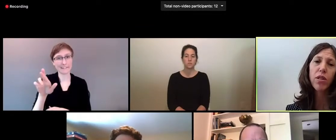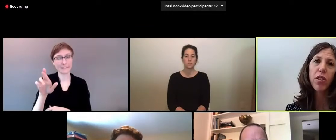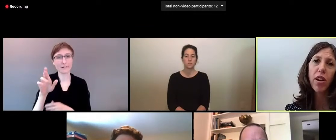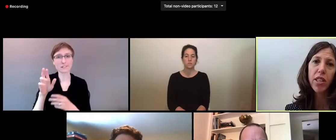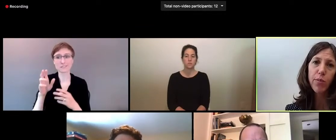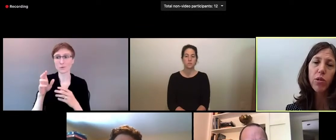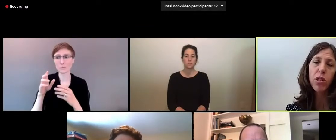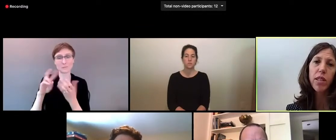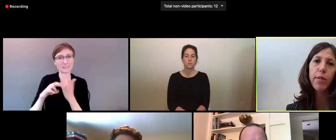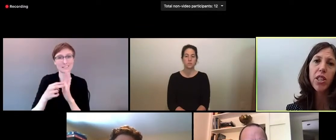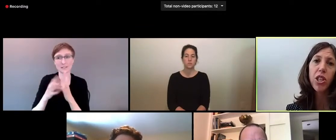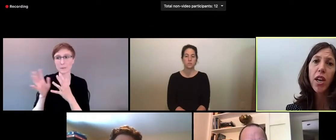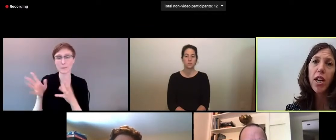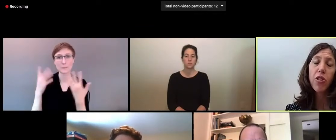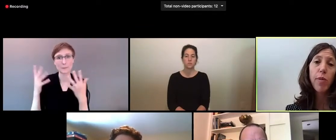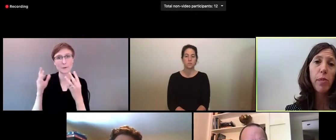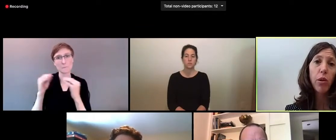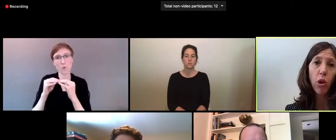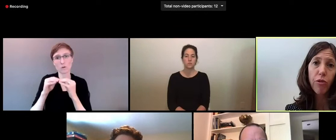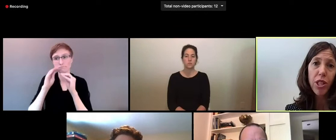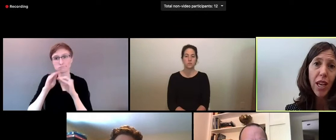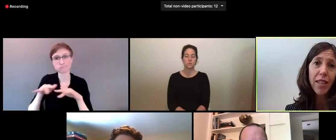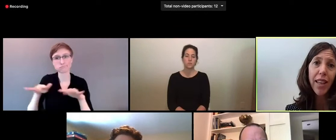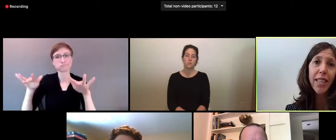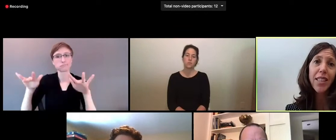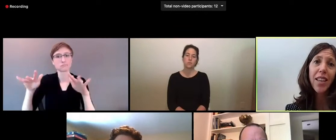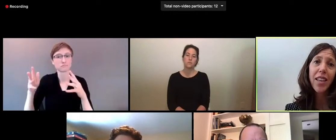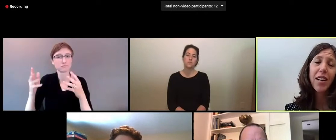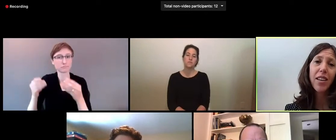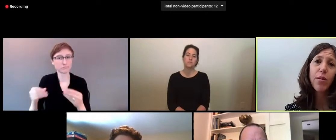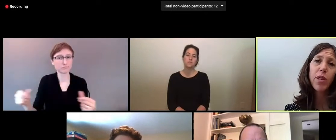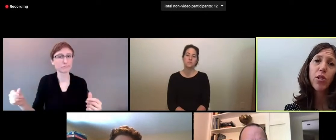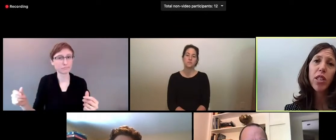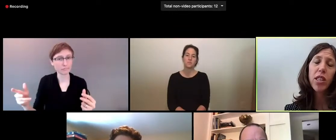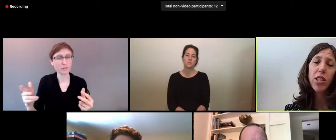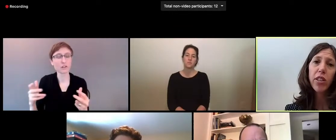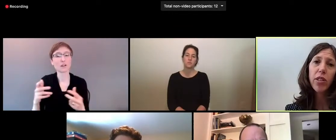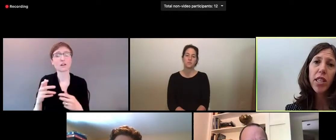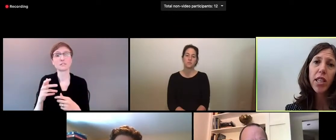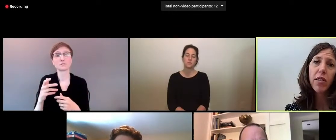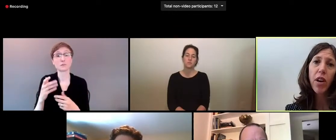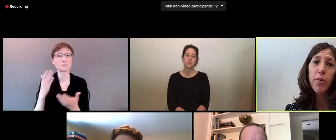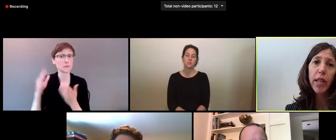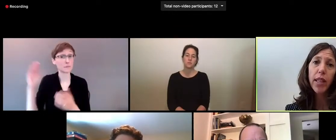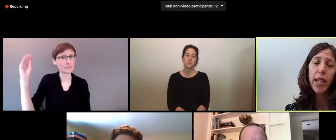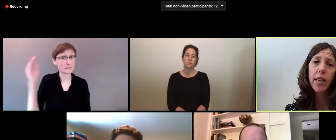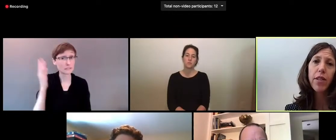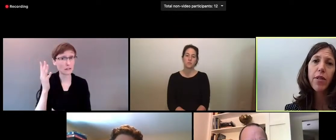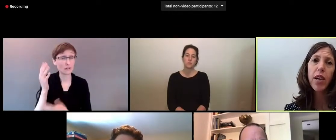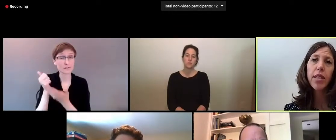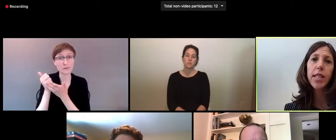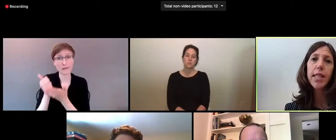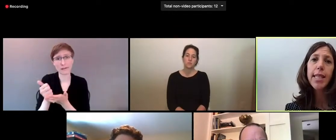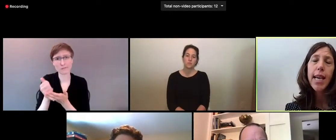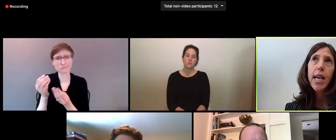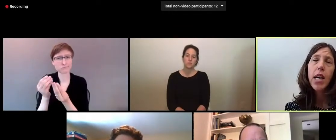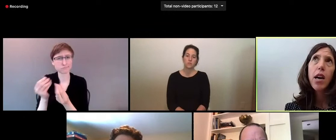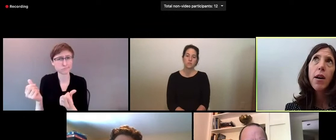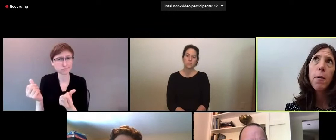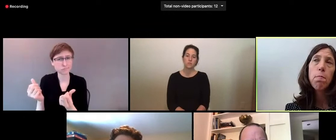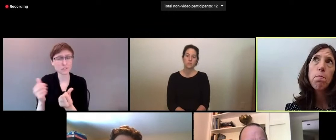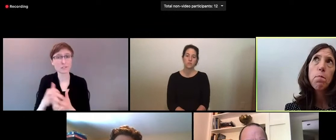lower, so you're not exposed to as much. There may be a role for sunlight, in decreasing the viability of the